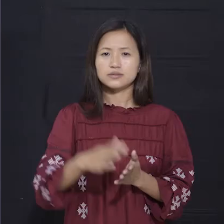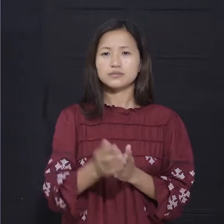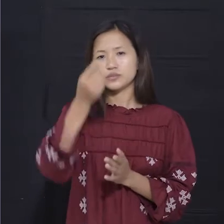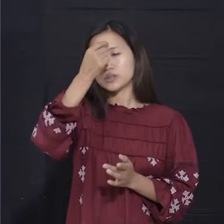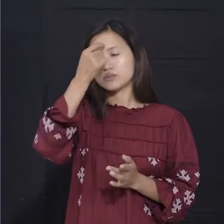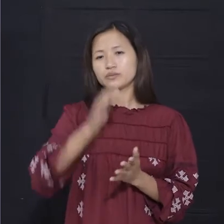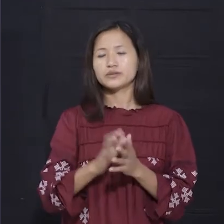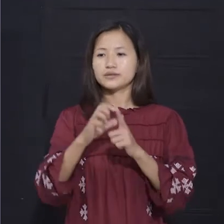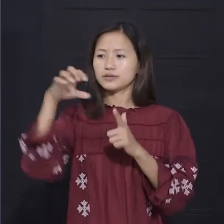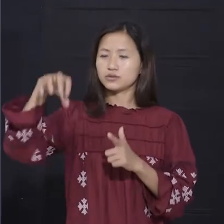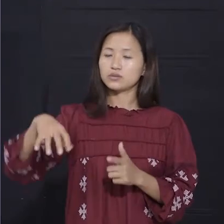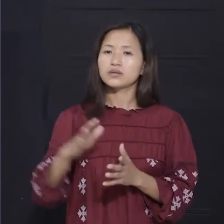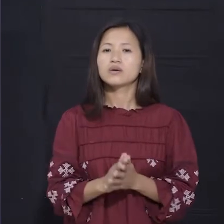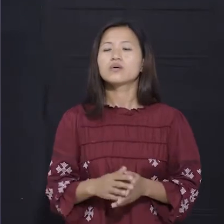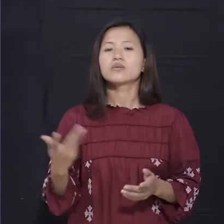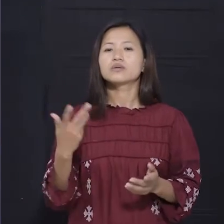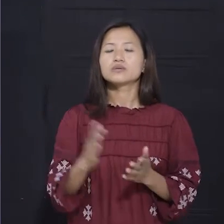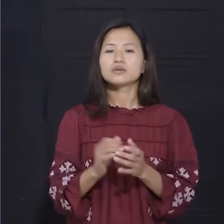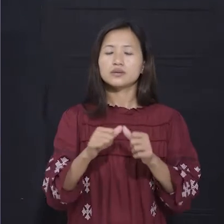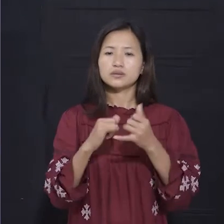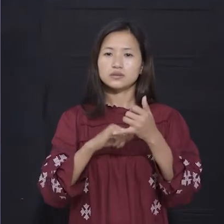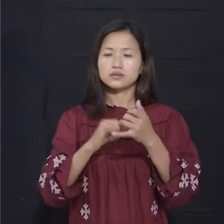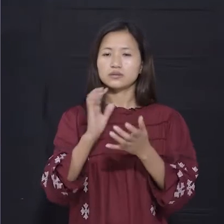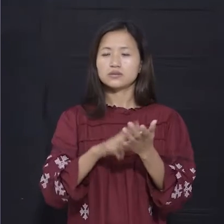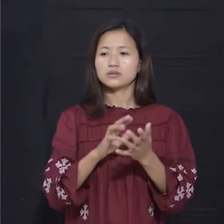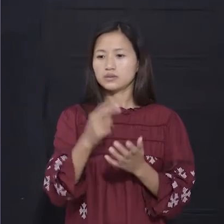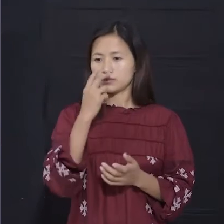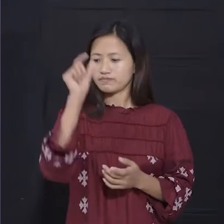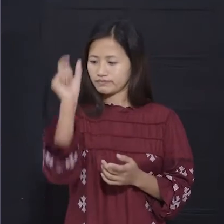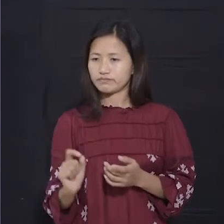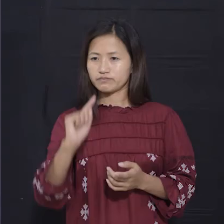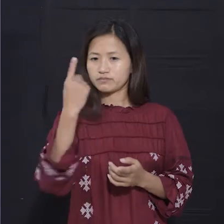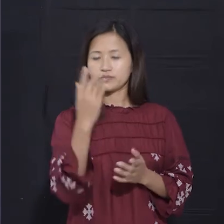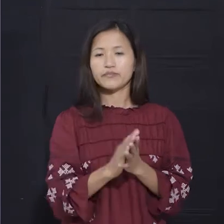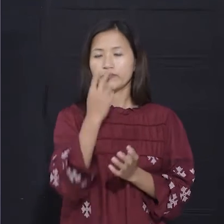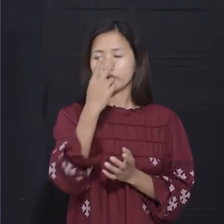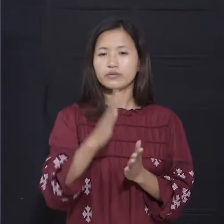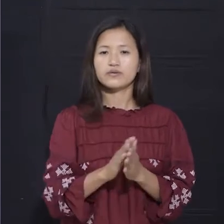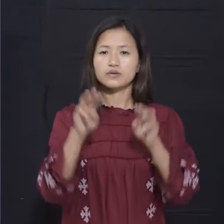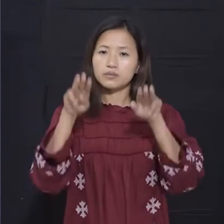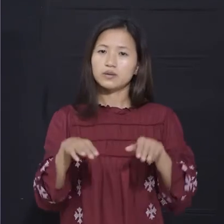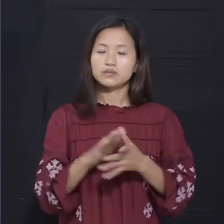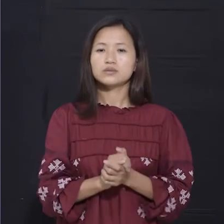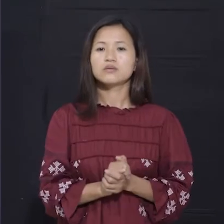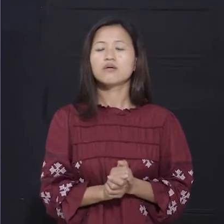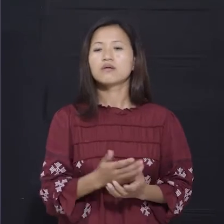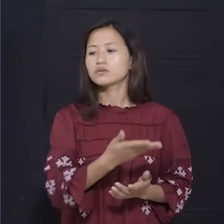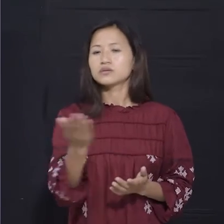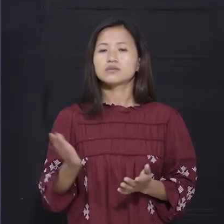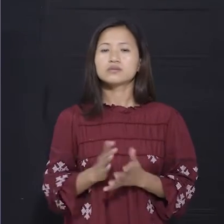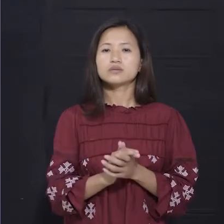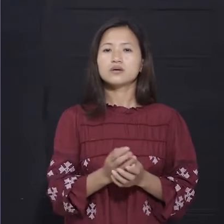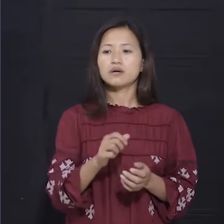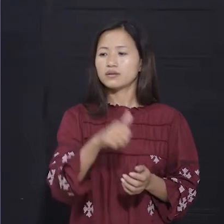certain districts where they were assigned. They have to go personally and look after the matters of these provinces, right? Though the other